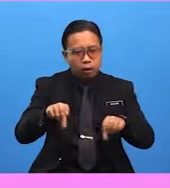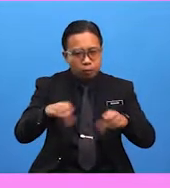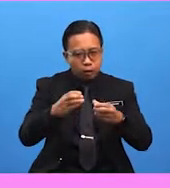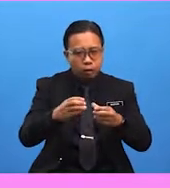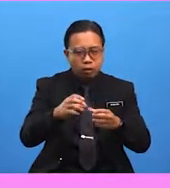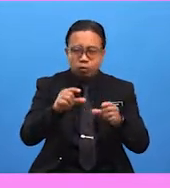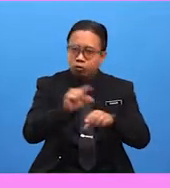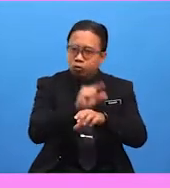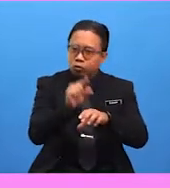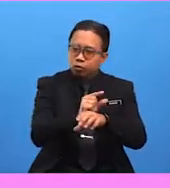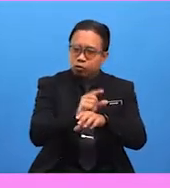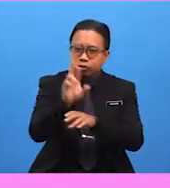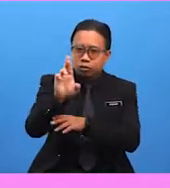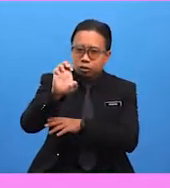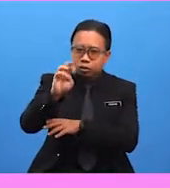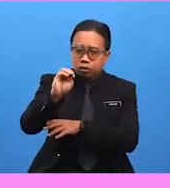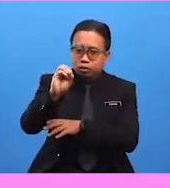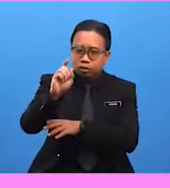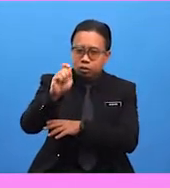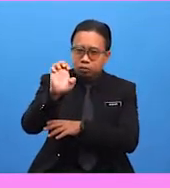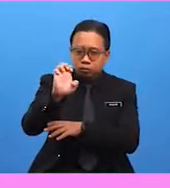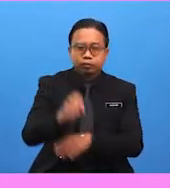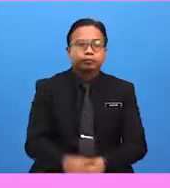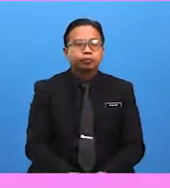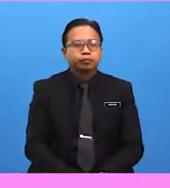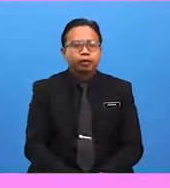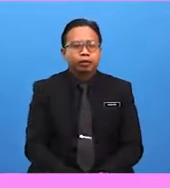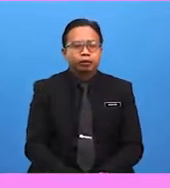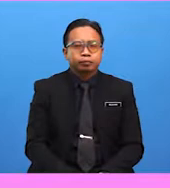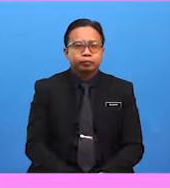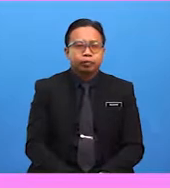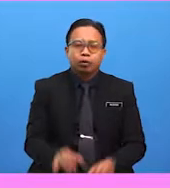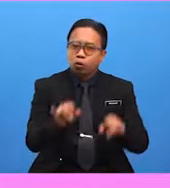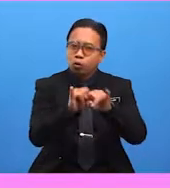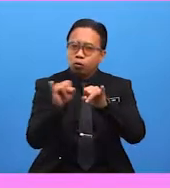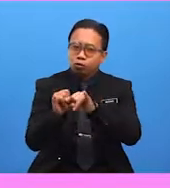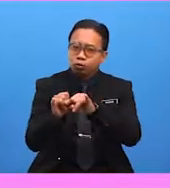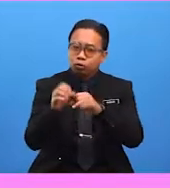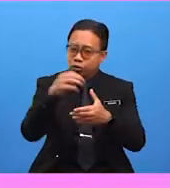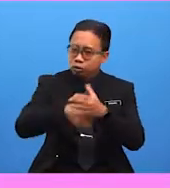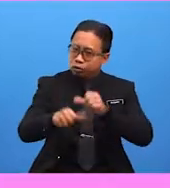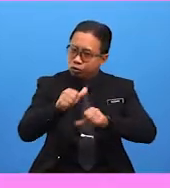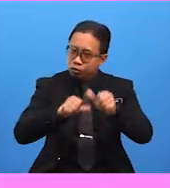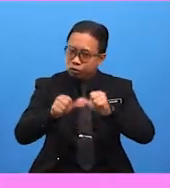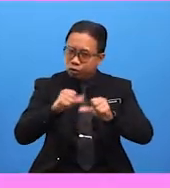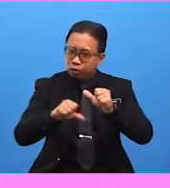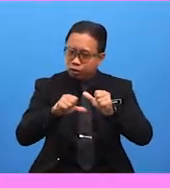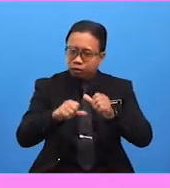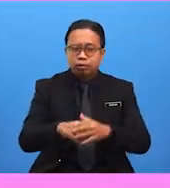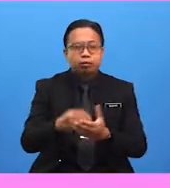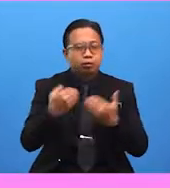In the non-science related fields, will also undergo some